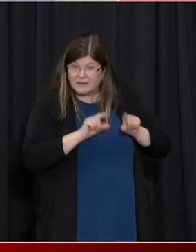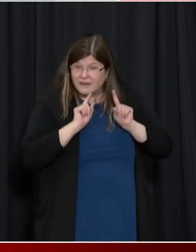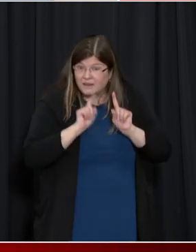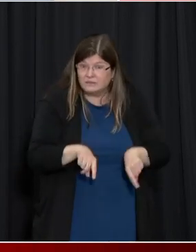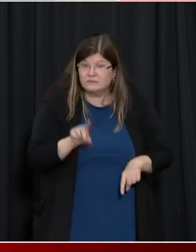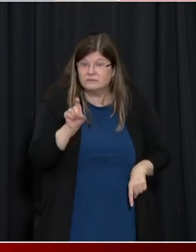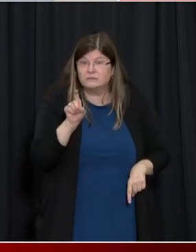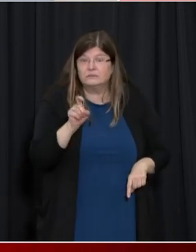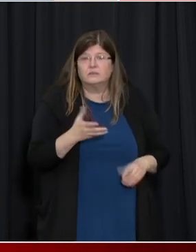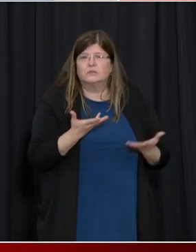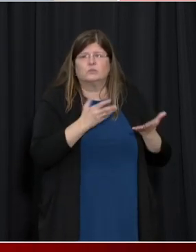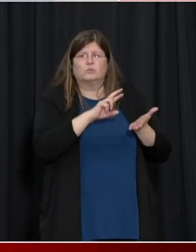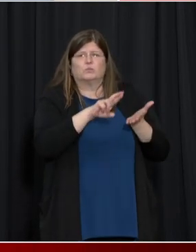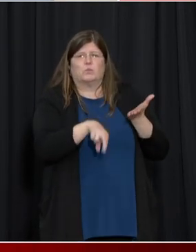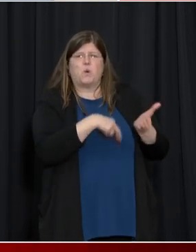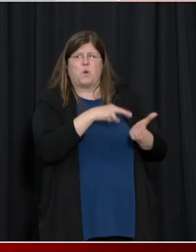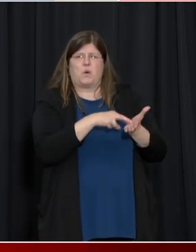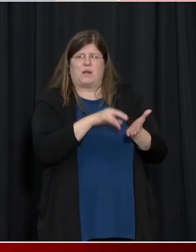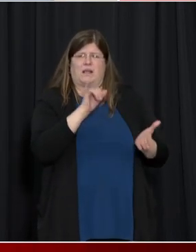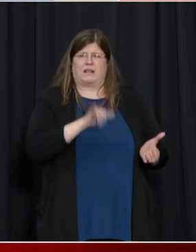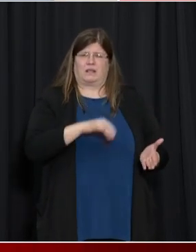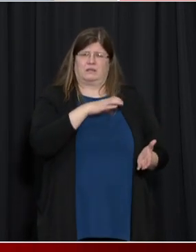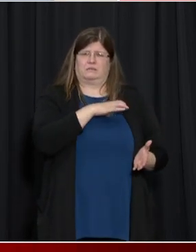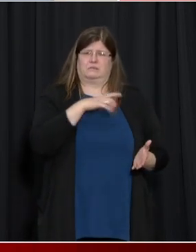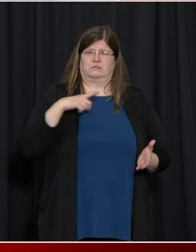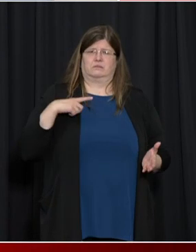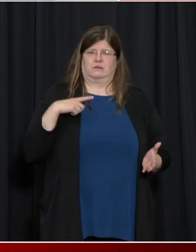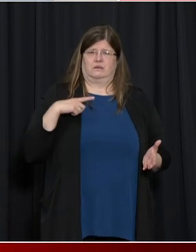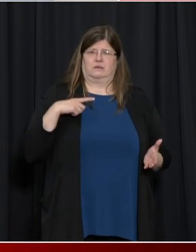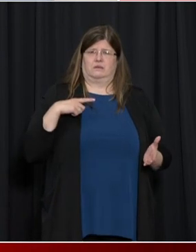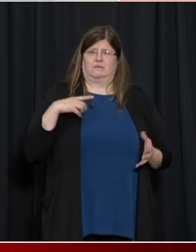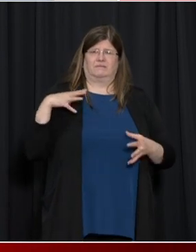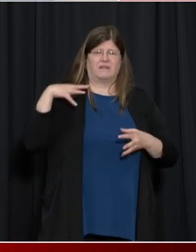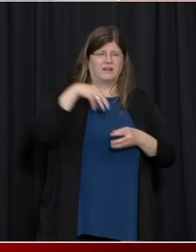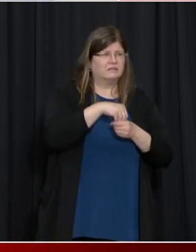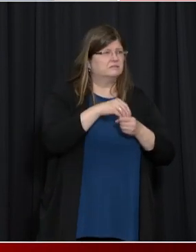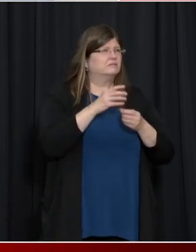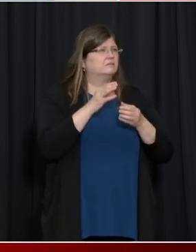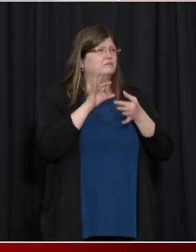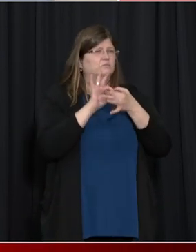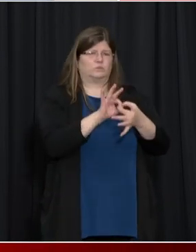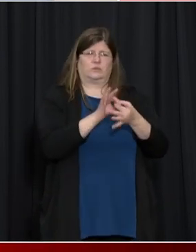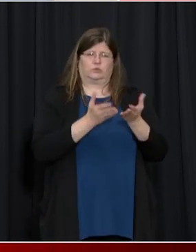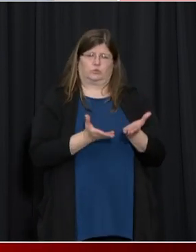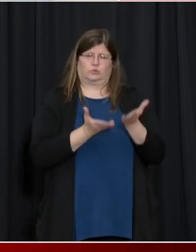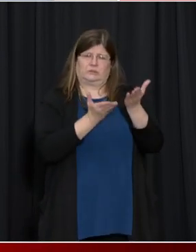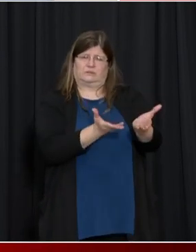council play in the recommendations, and what recommendations to